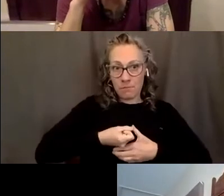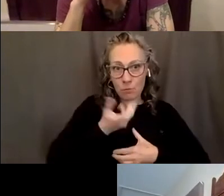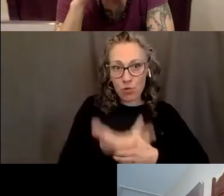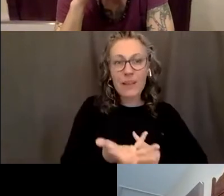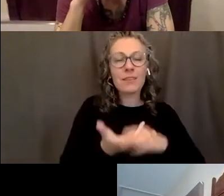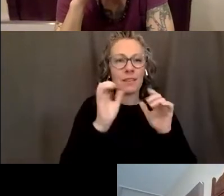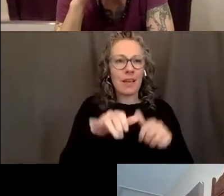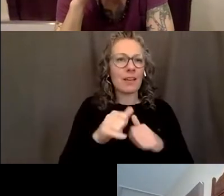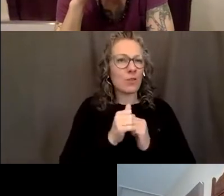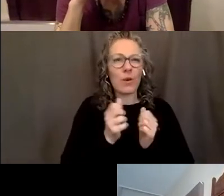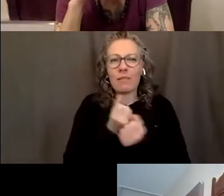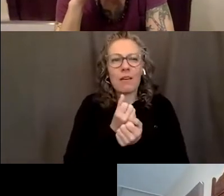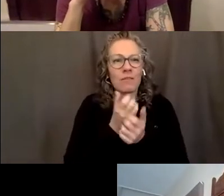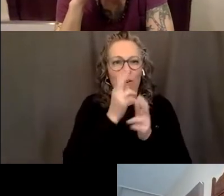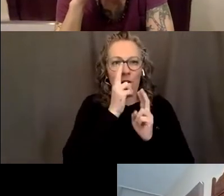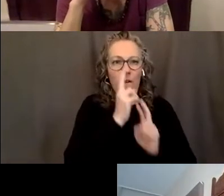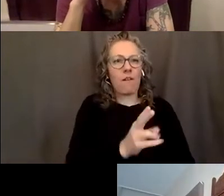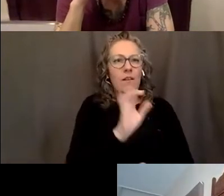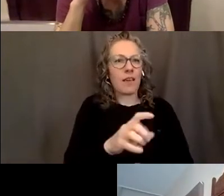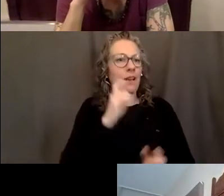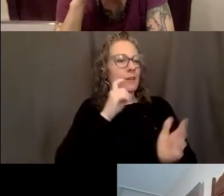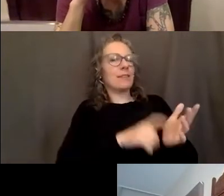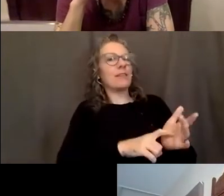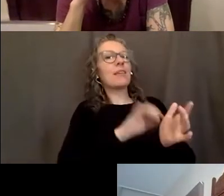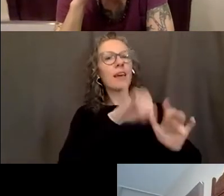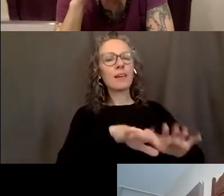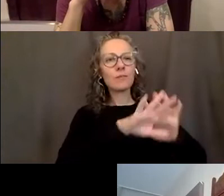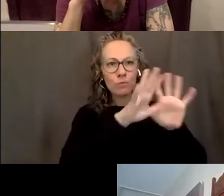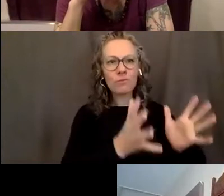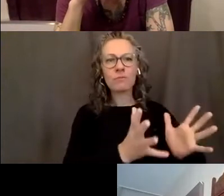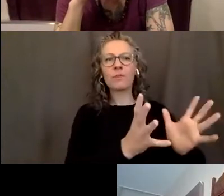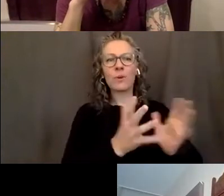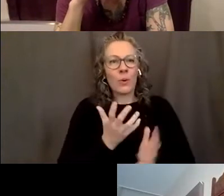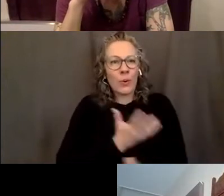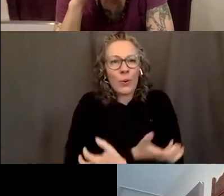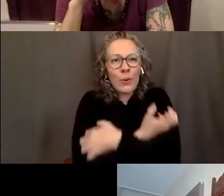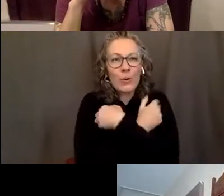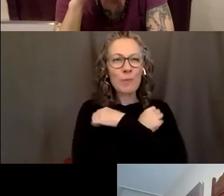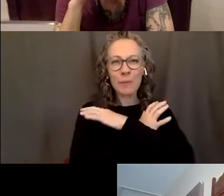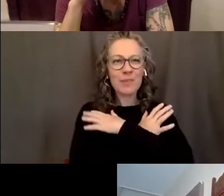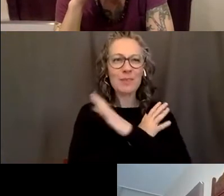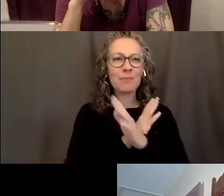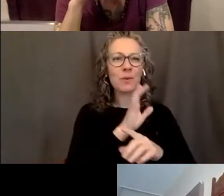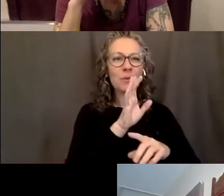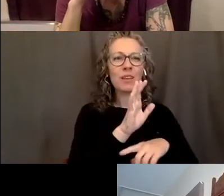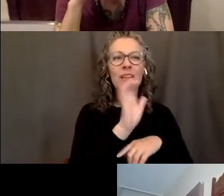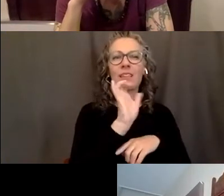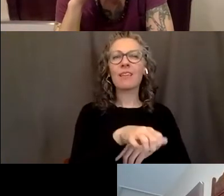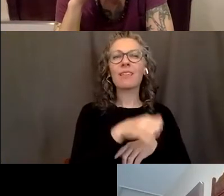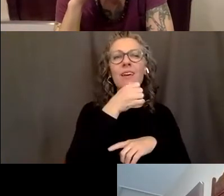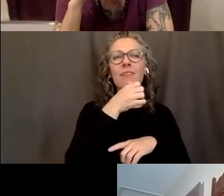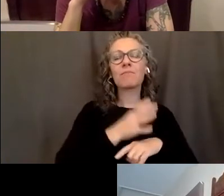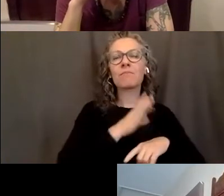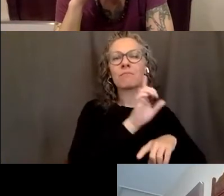love honoring that. Yeah, I see that there's, like, gives me goosebumps. There's this elevation of, it's not even